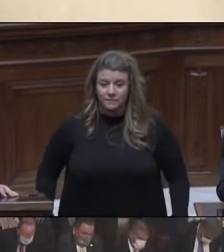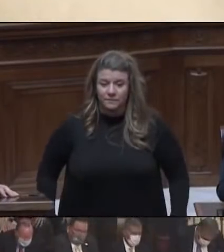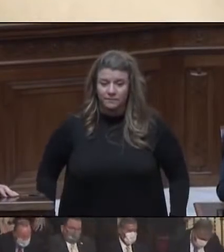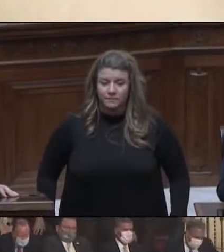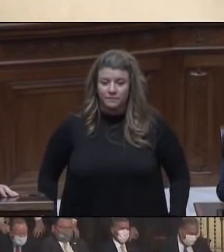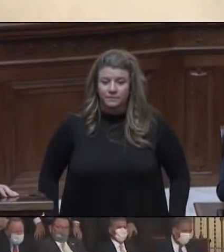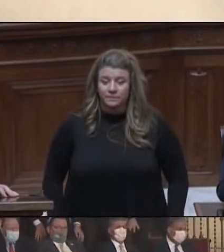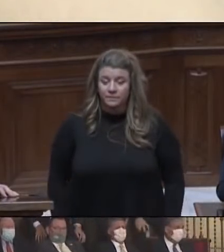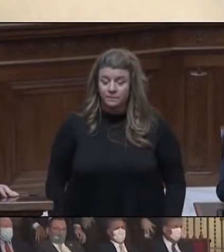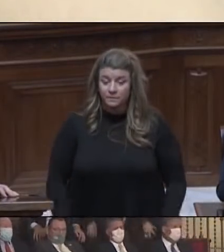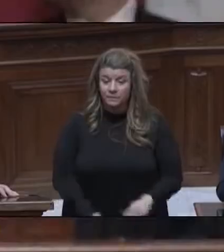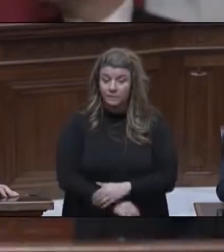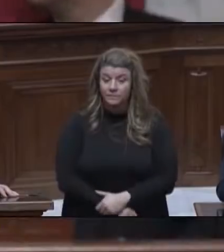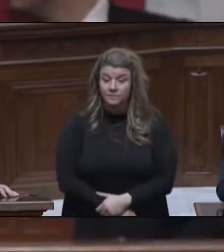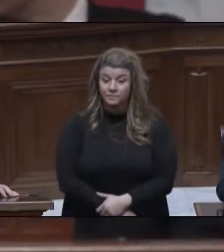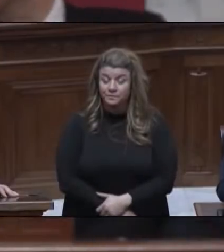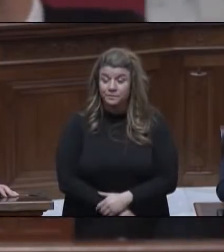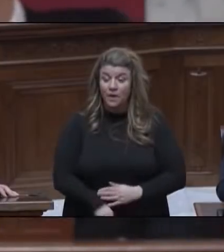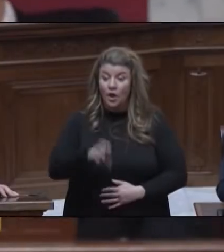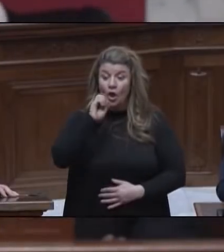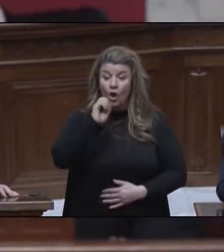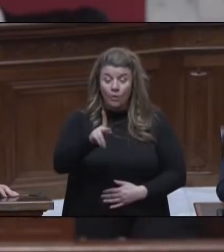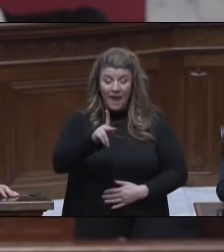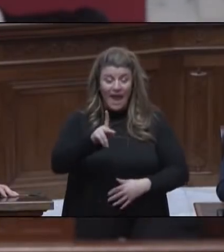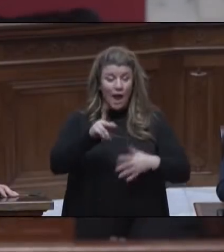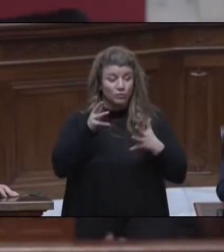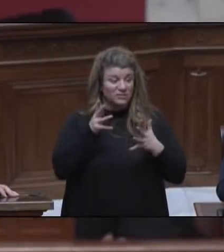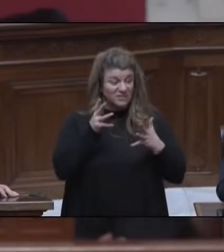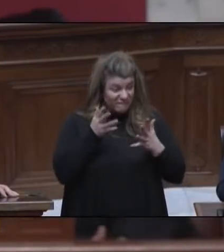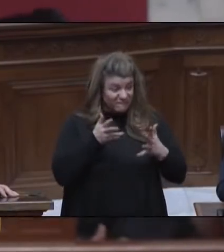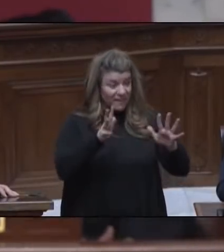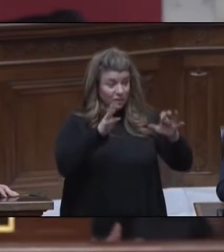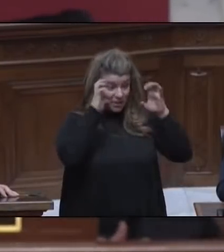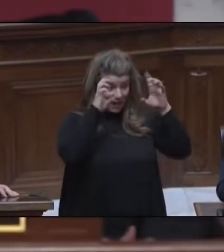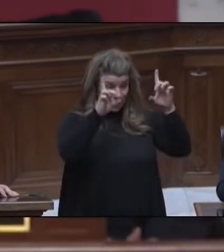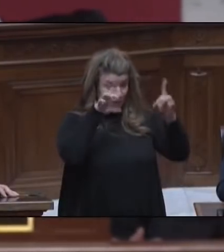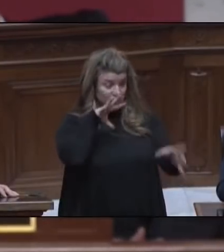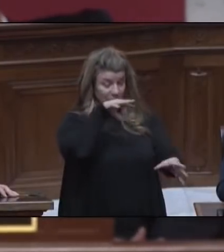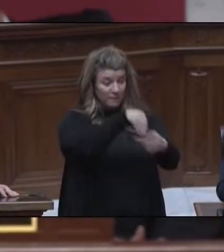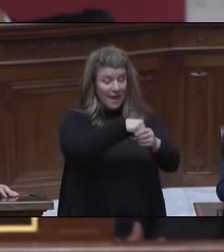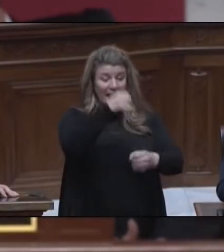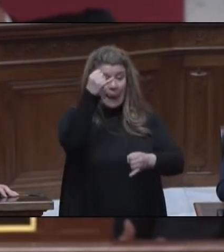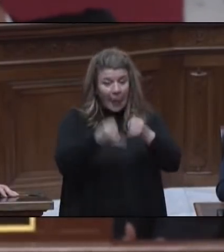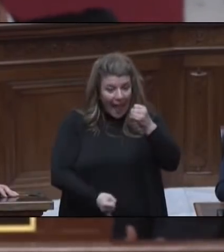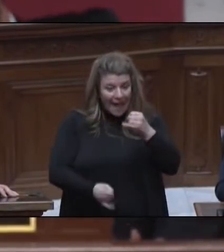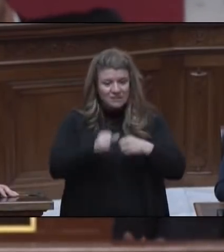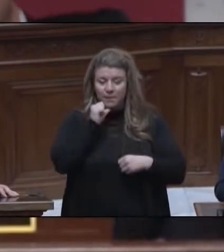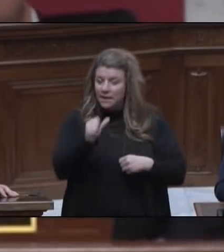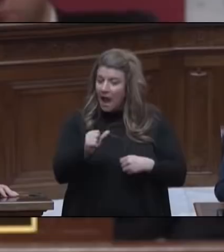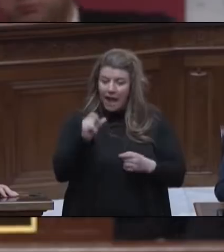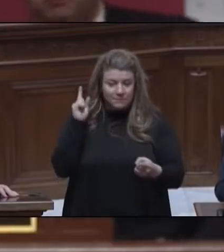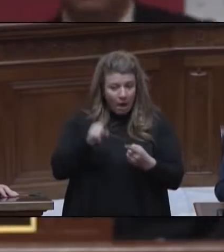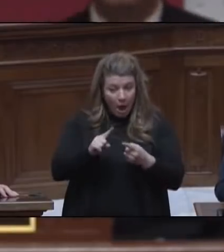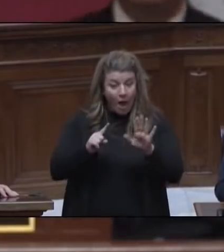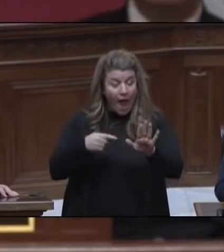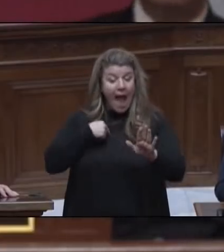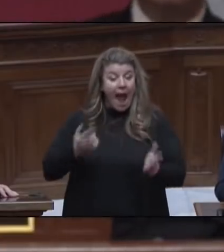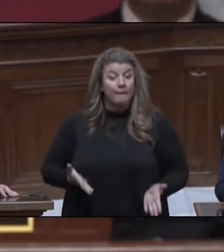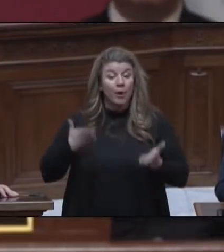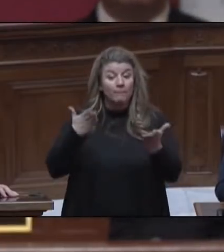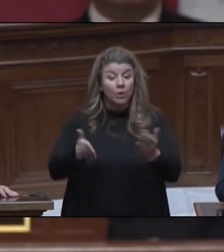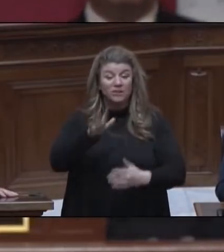Okay, to wrap up the education end, last but not least, I am proposing